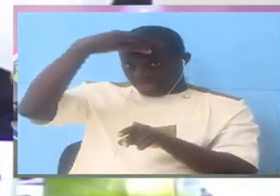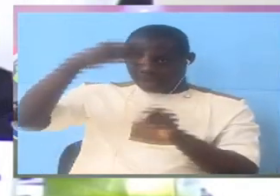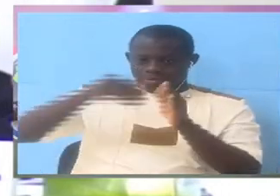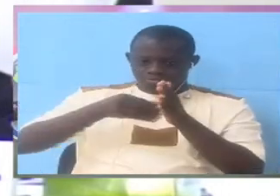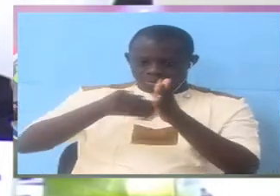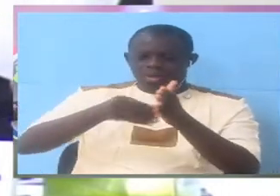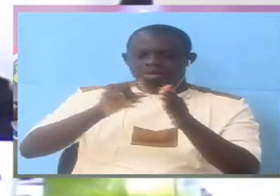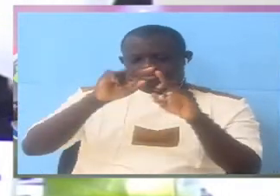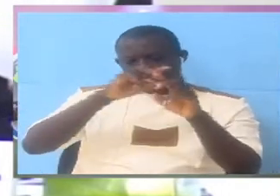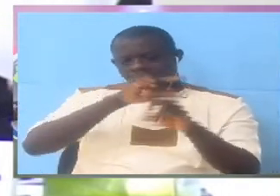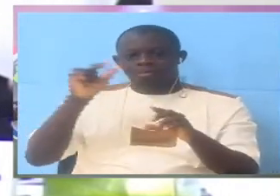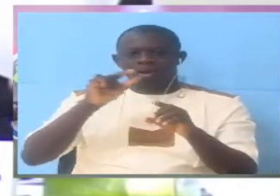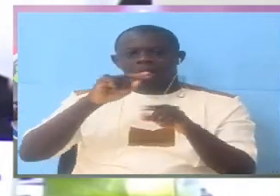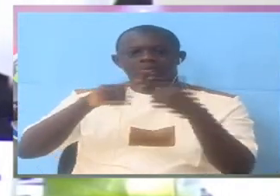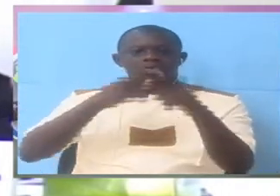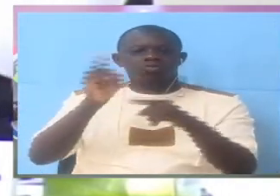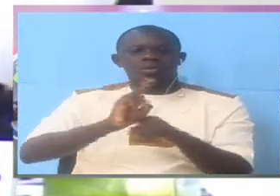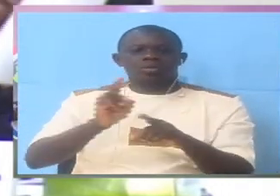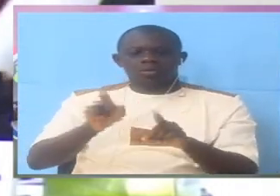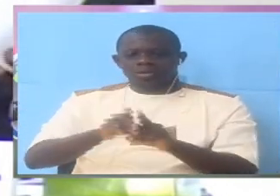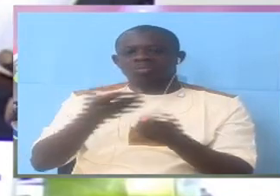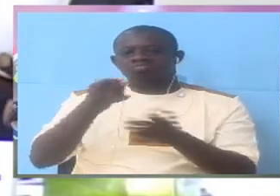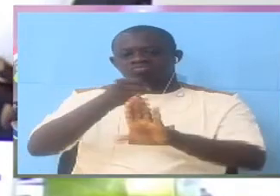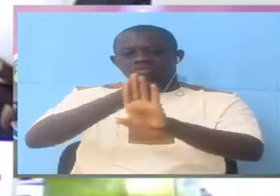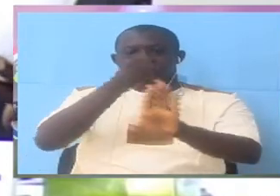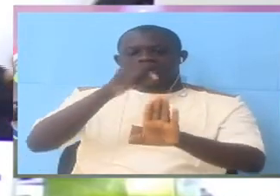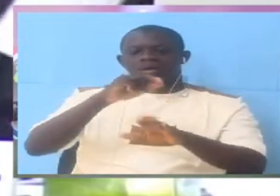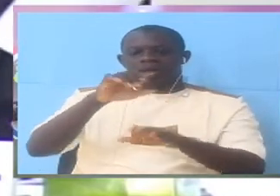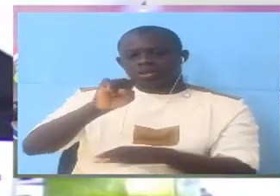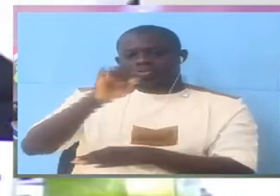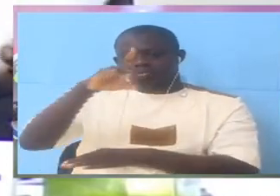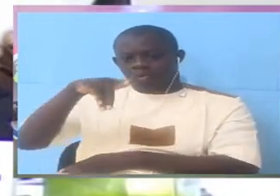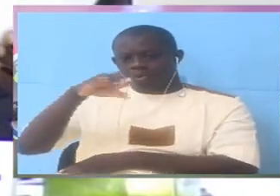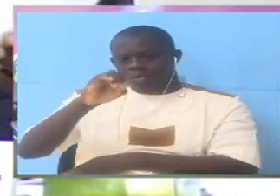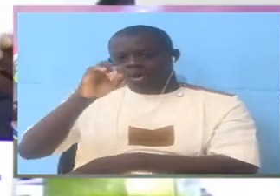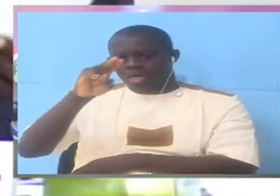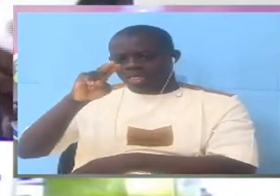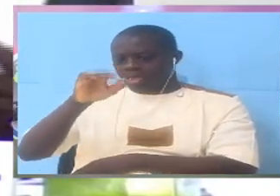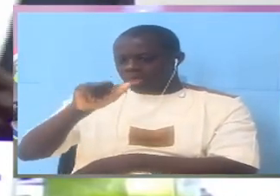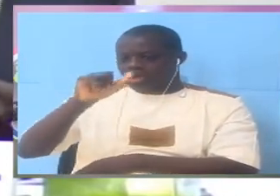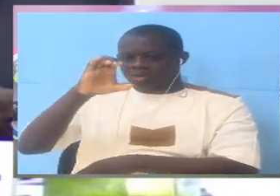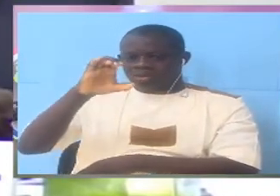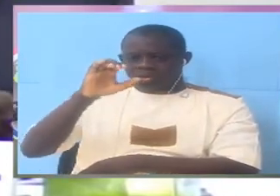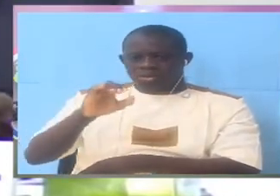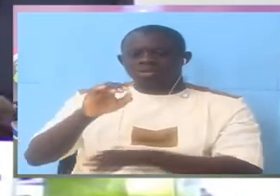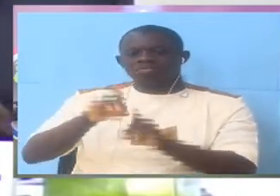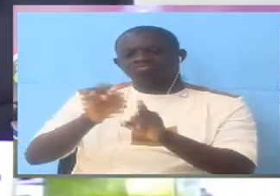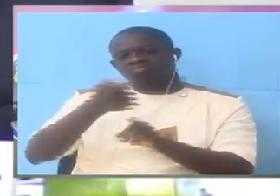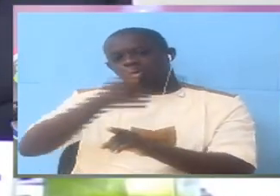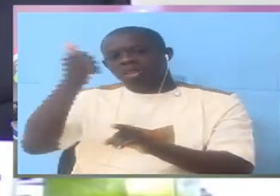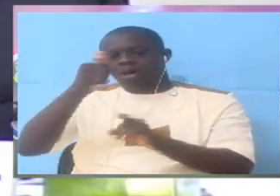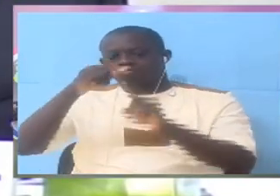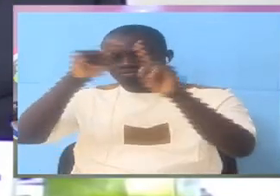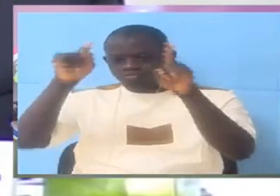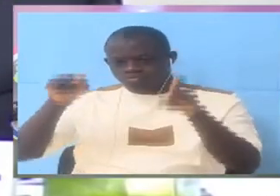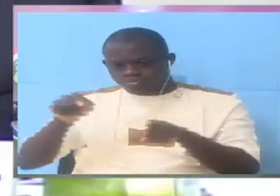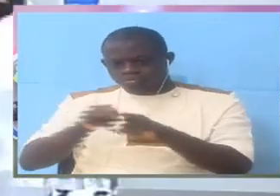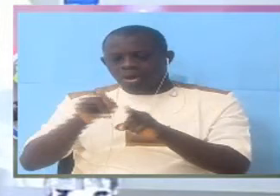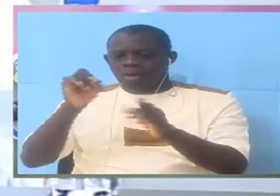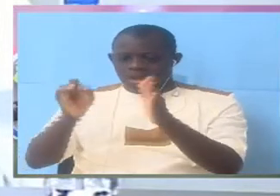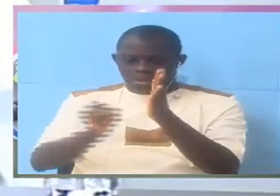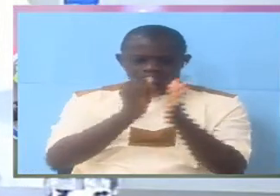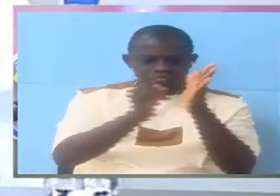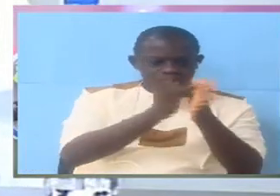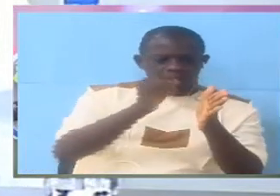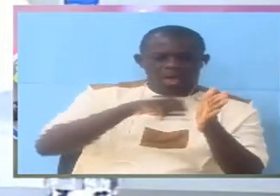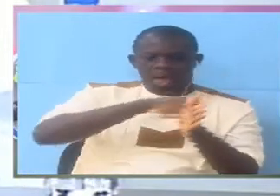counter-espionage and you put D1, D2, D3, and then another box, investigations, operations. Ngaje yenu ne roke dulalo